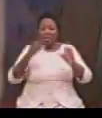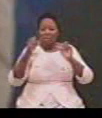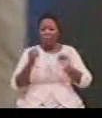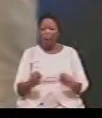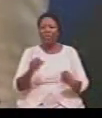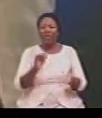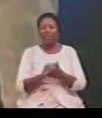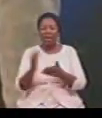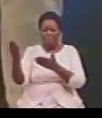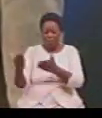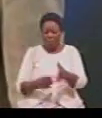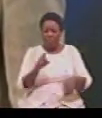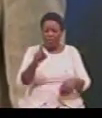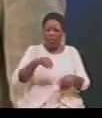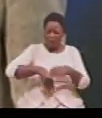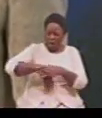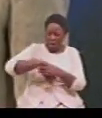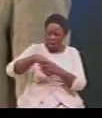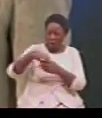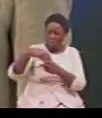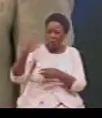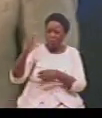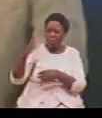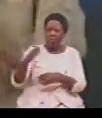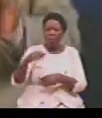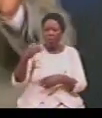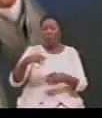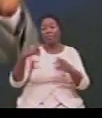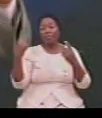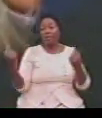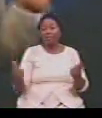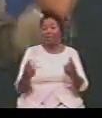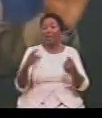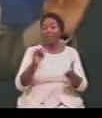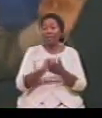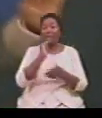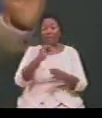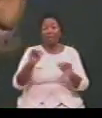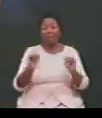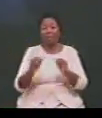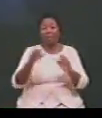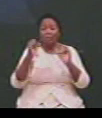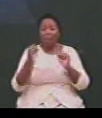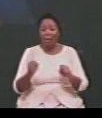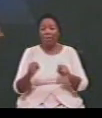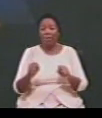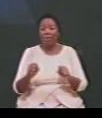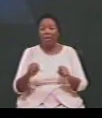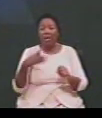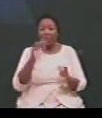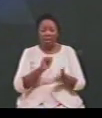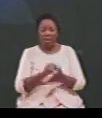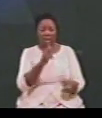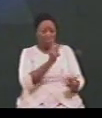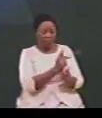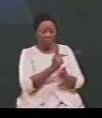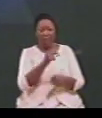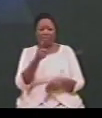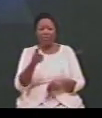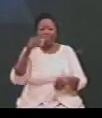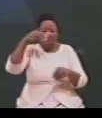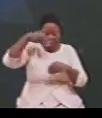that brings you out of sin, that's the same power that preserves you